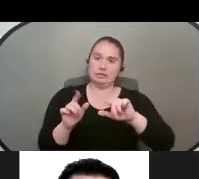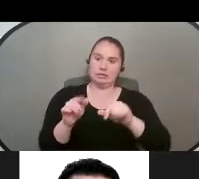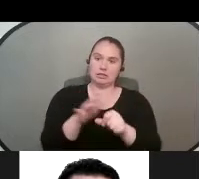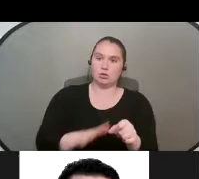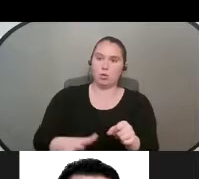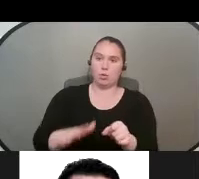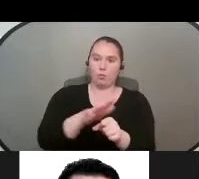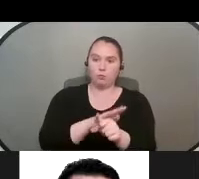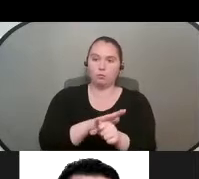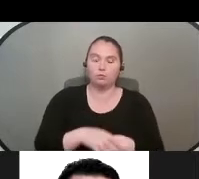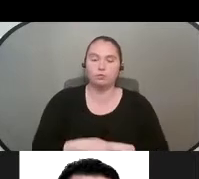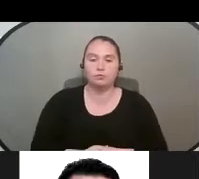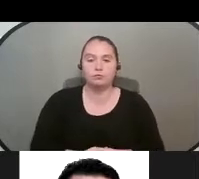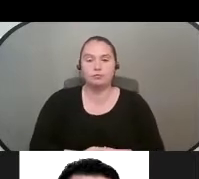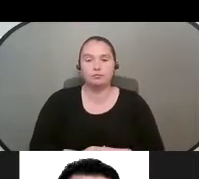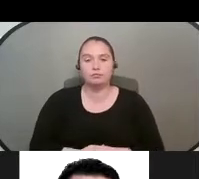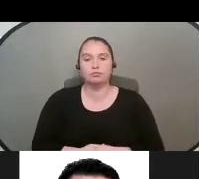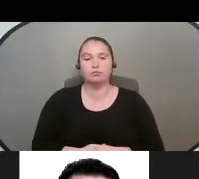those details,